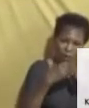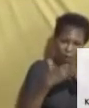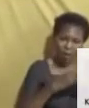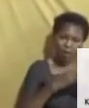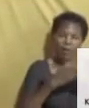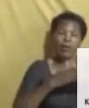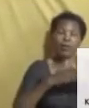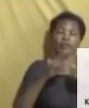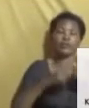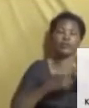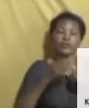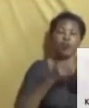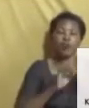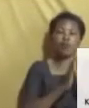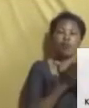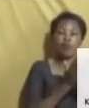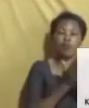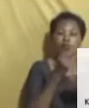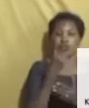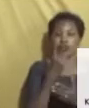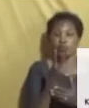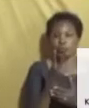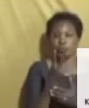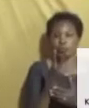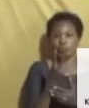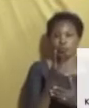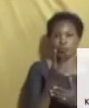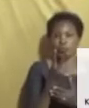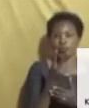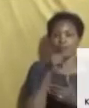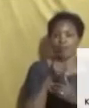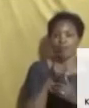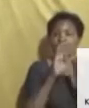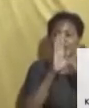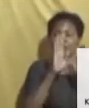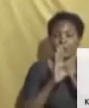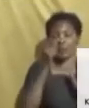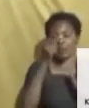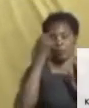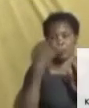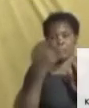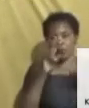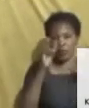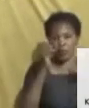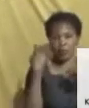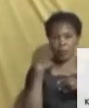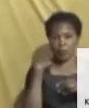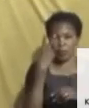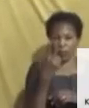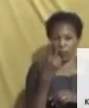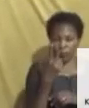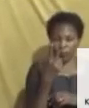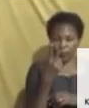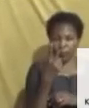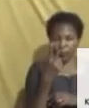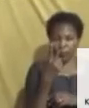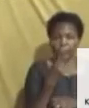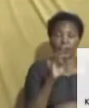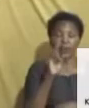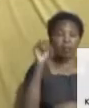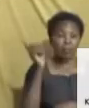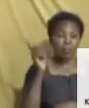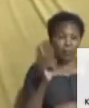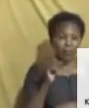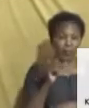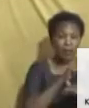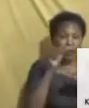volume 2. And it's fundamental because of issue number 2. Recalling again that the president under